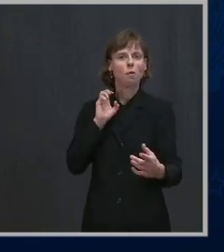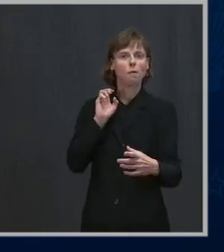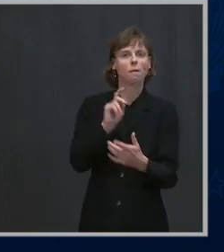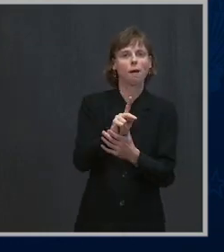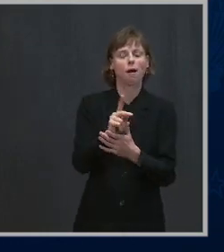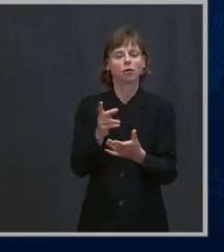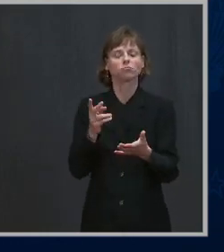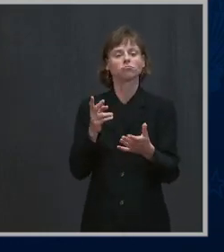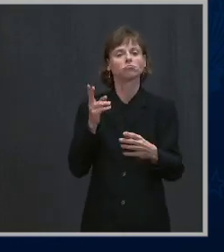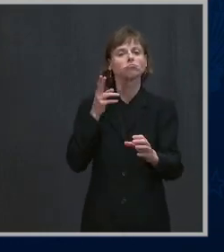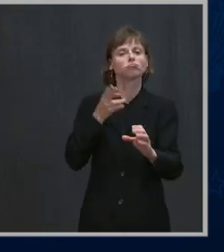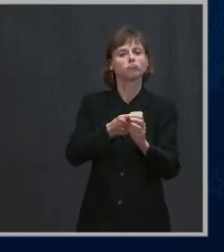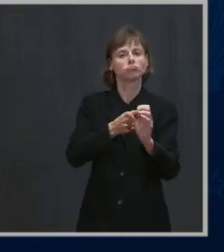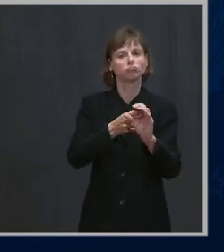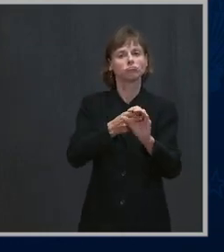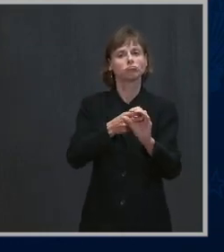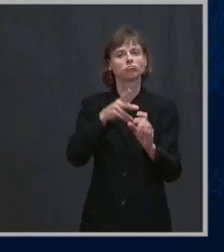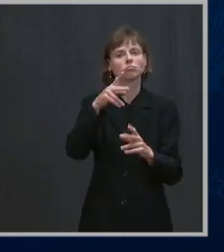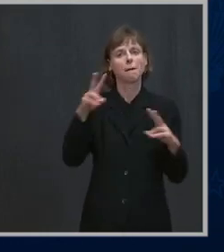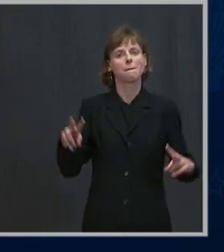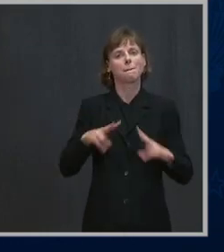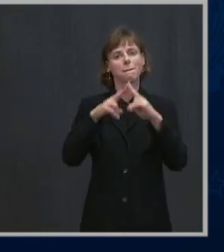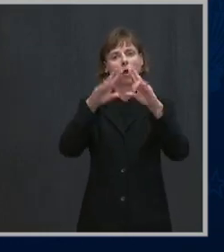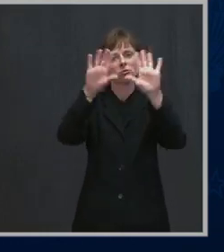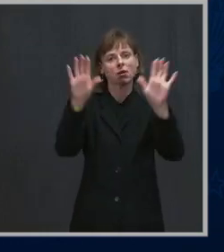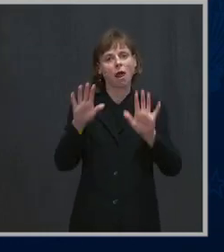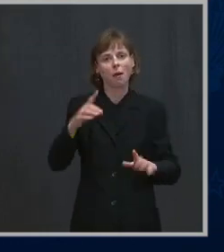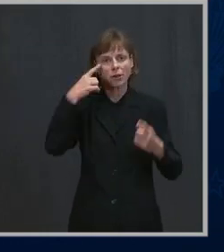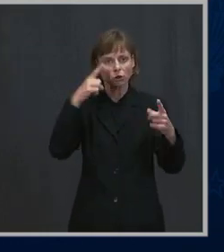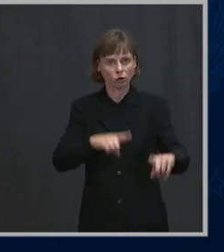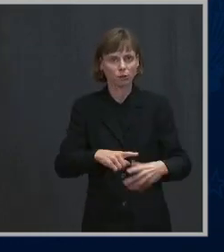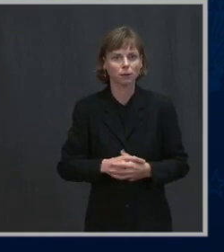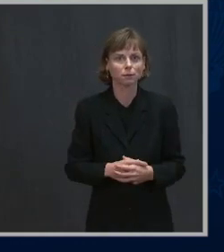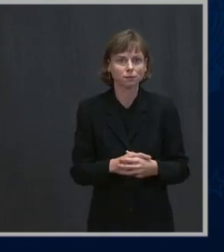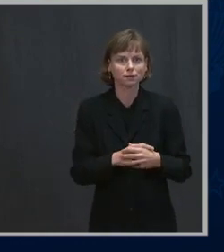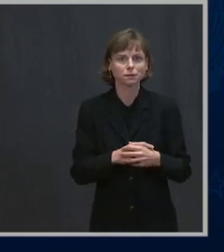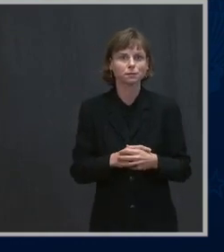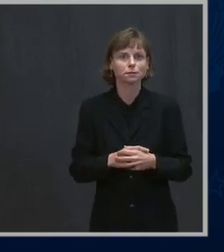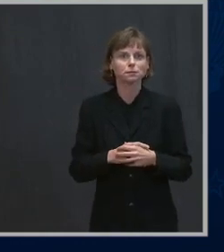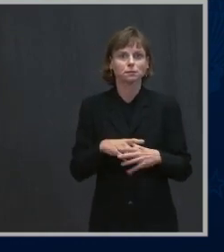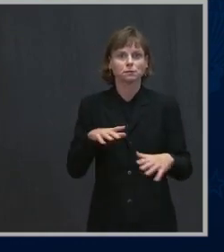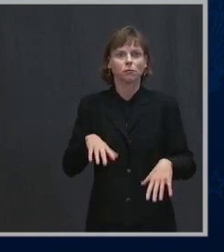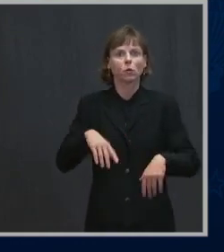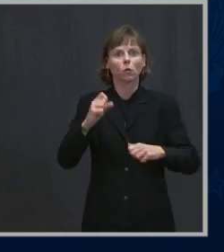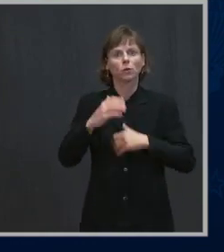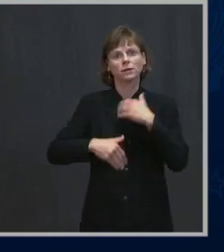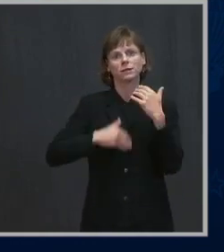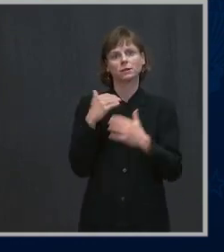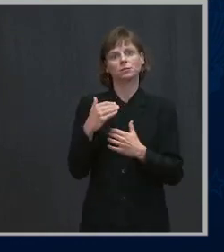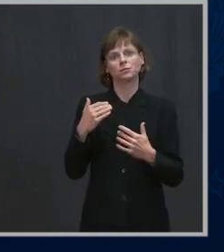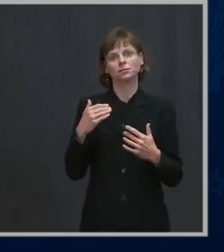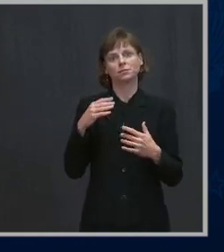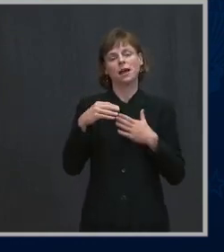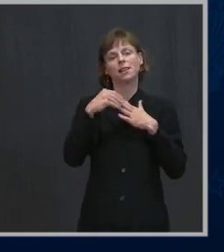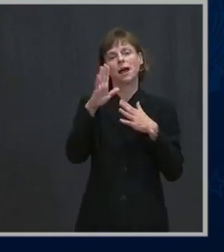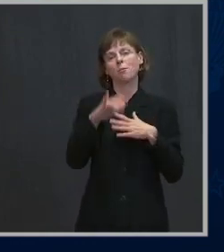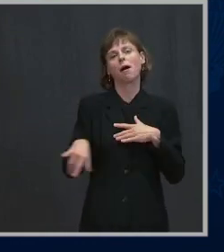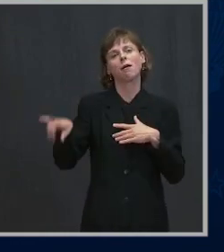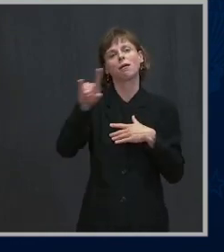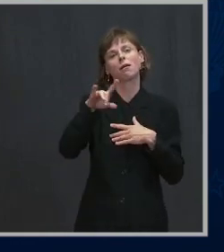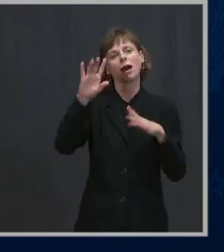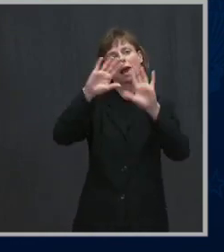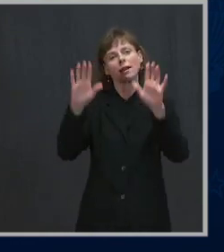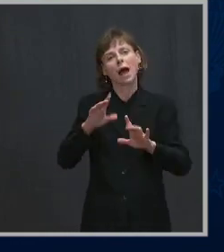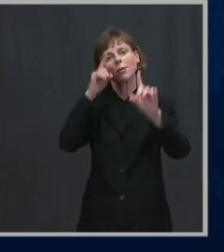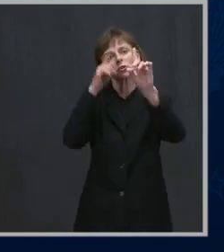climate agreement we're taking steps led by an example of integrating climate objectives across all